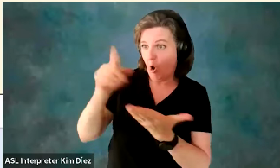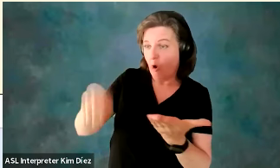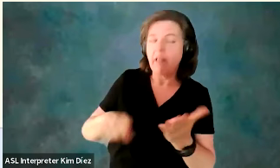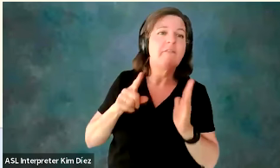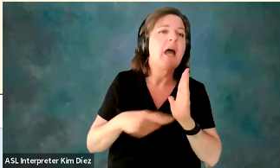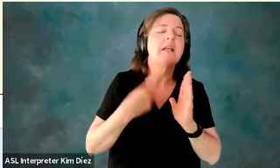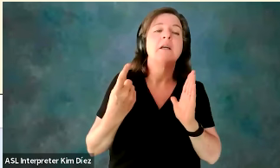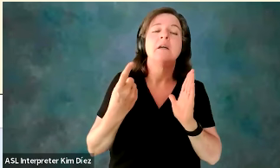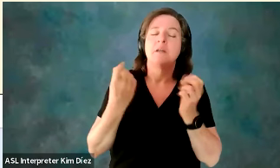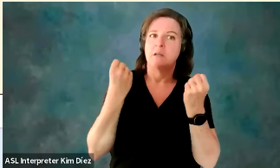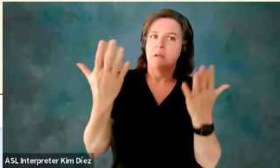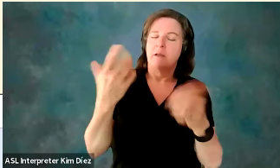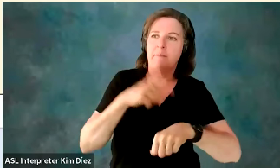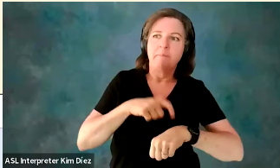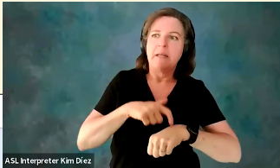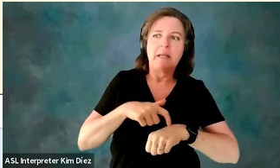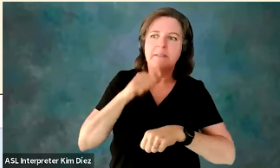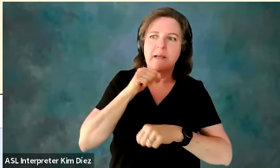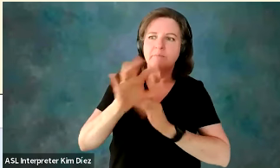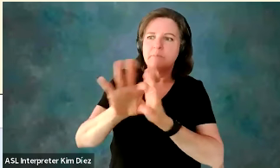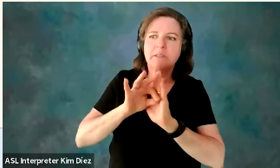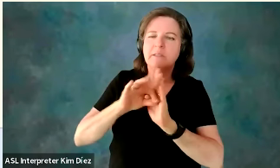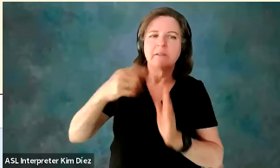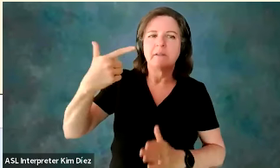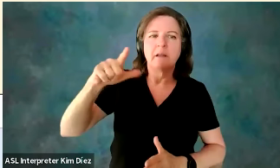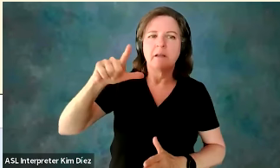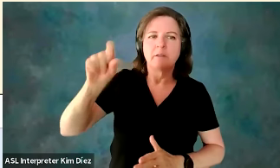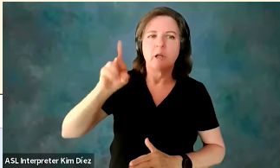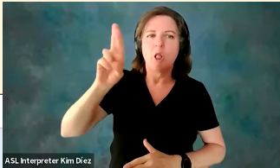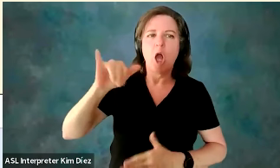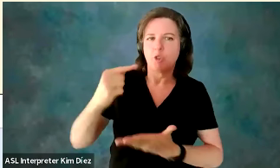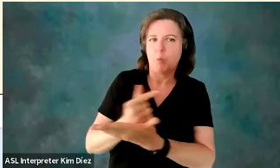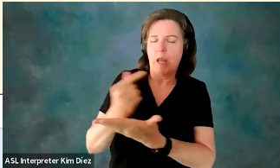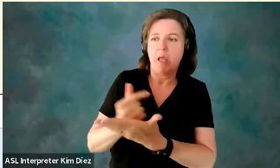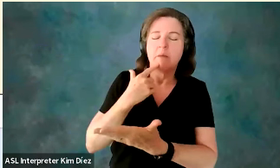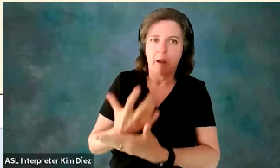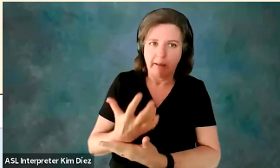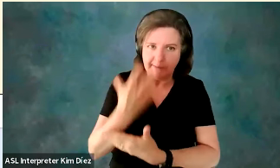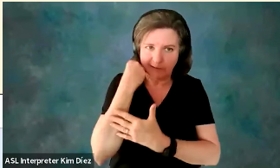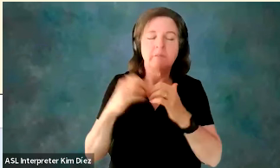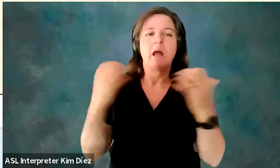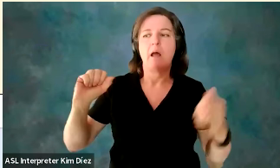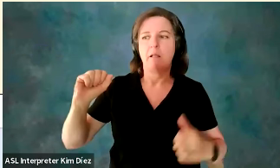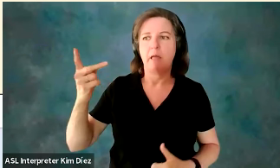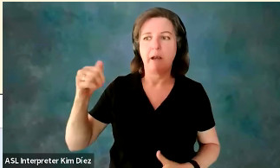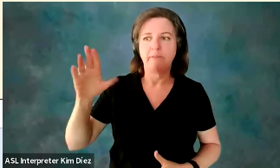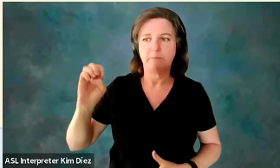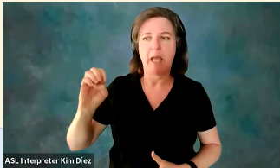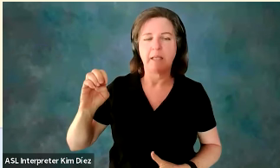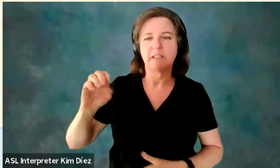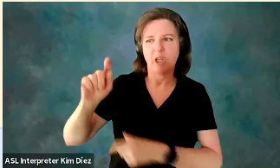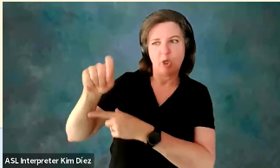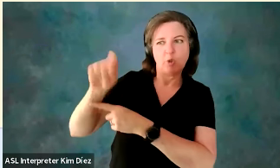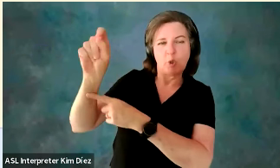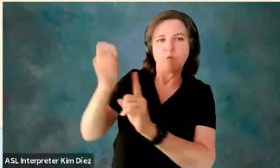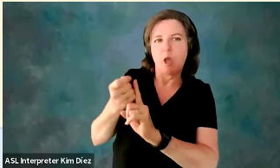want. So I want to mark whatever it is that I want. Sometimes we don't choose glossary because